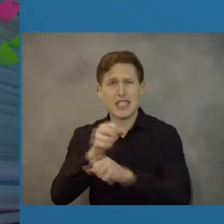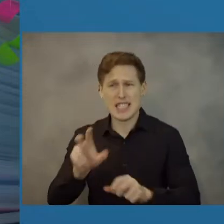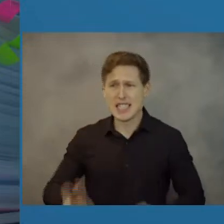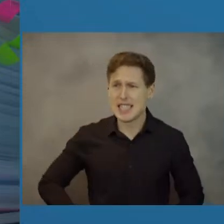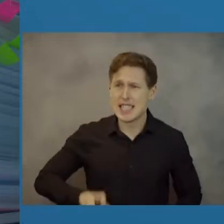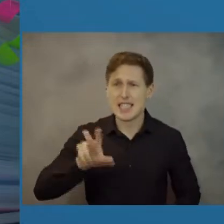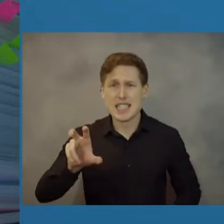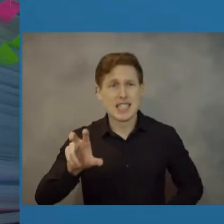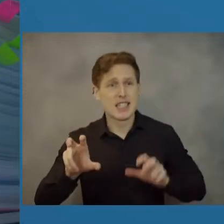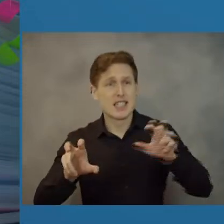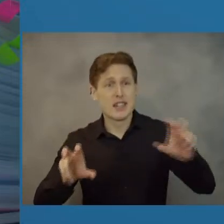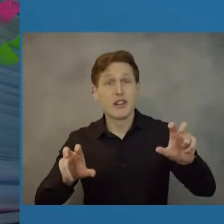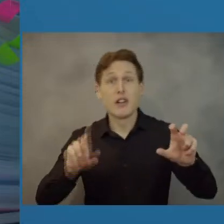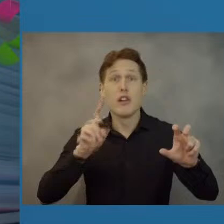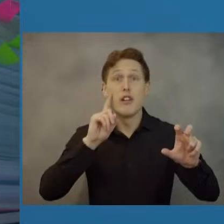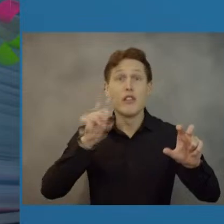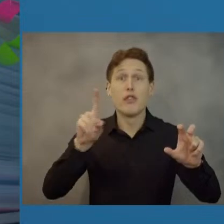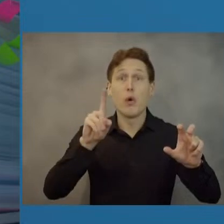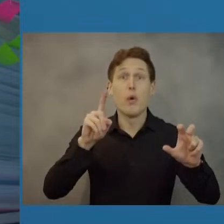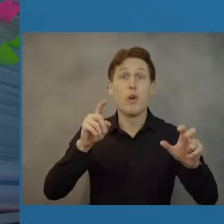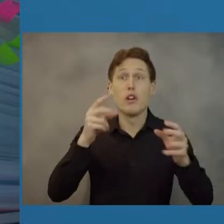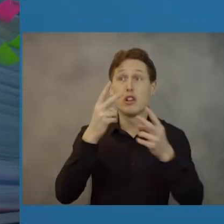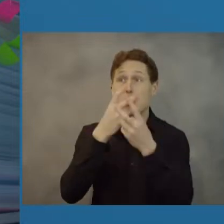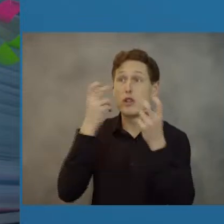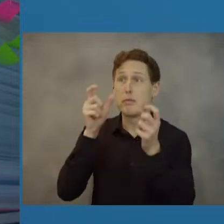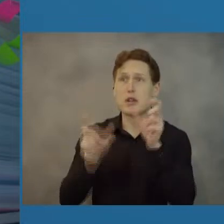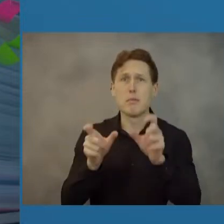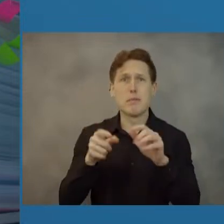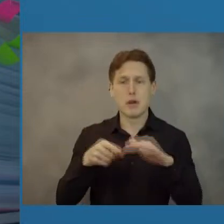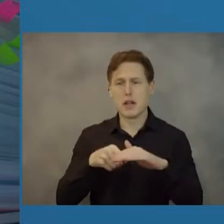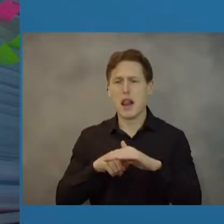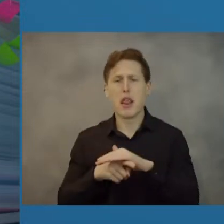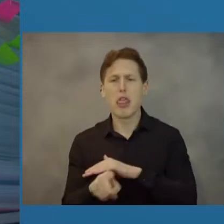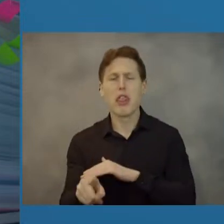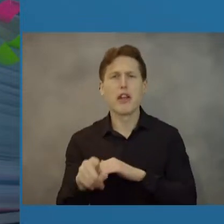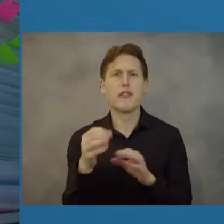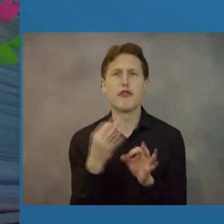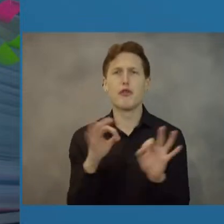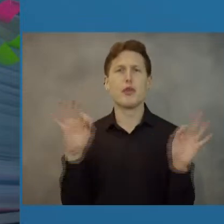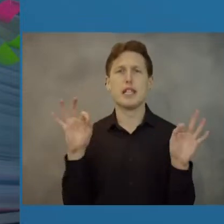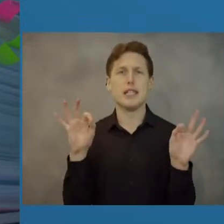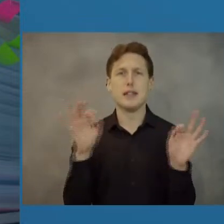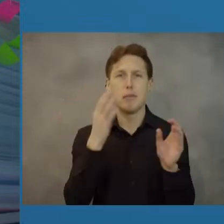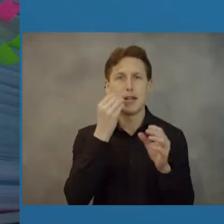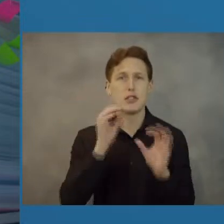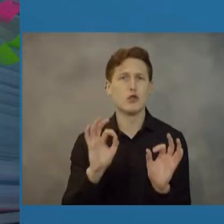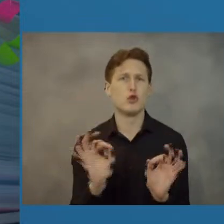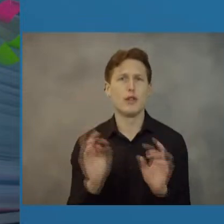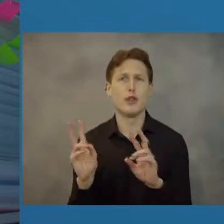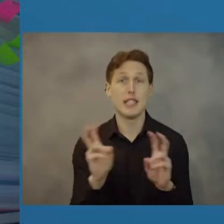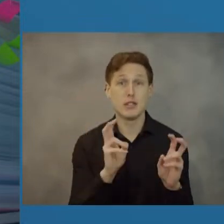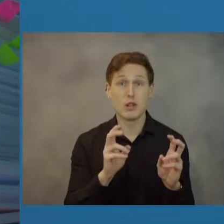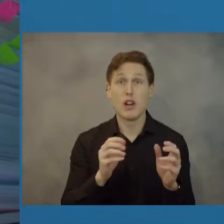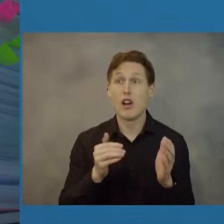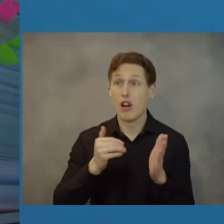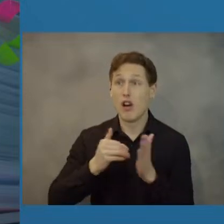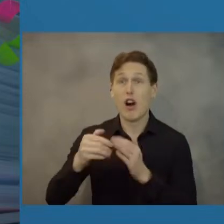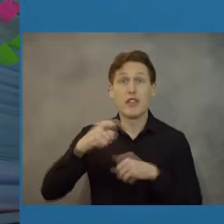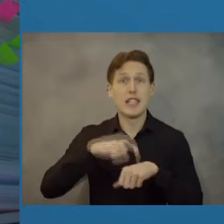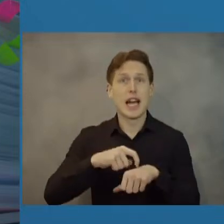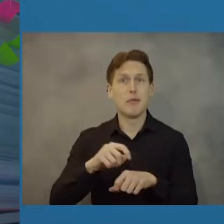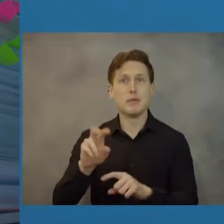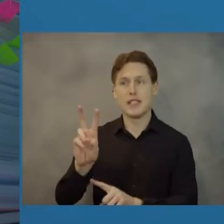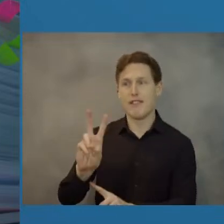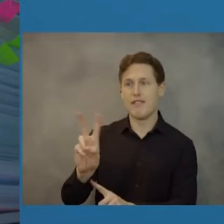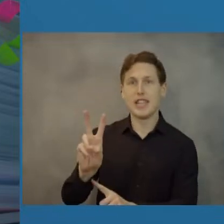walk free over trivial technical issues. Too often, crime victims watch in horror as their assailants